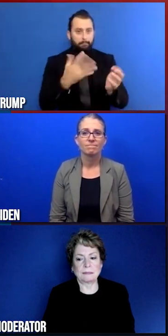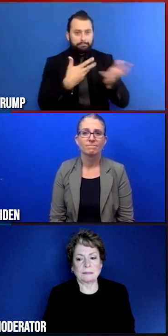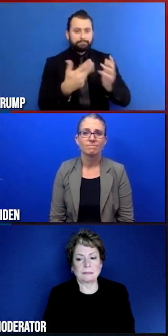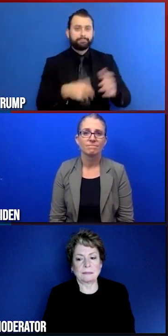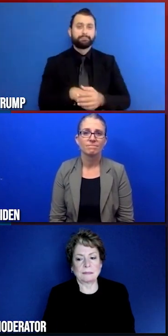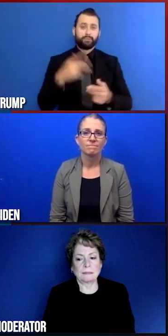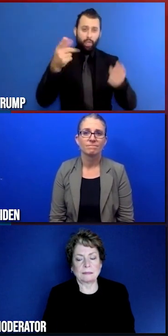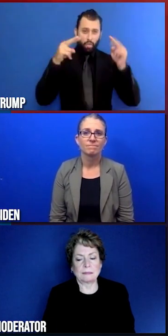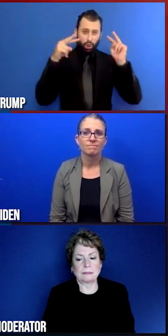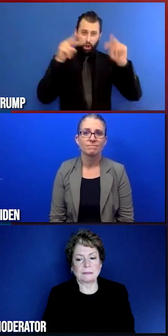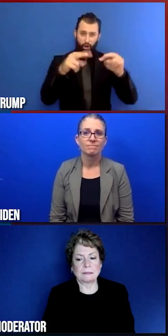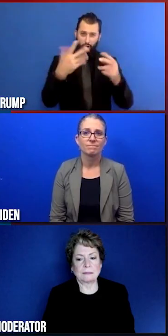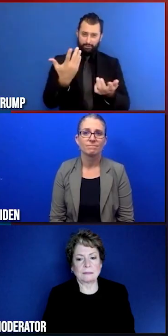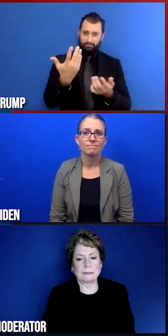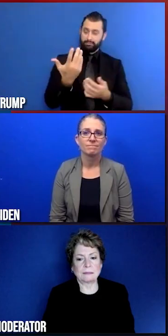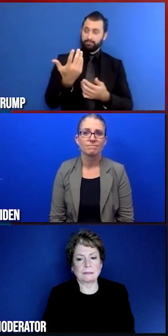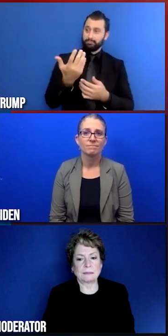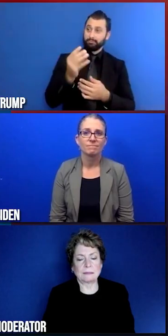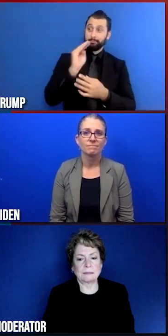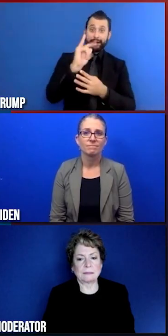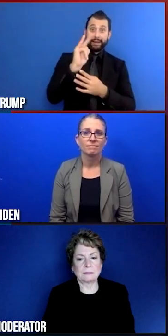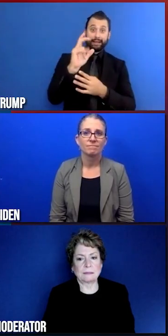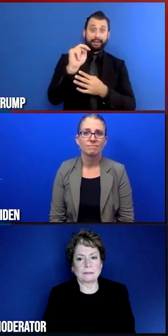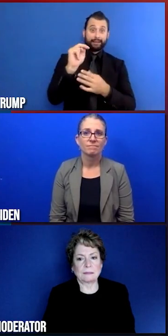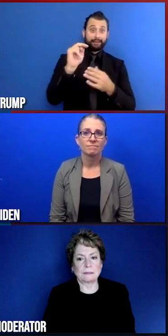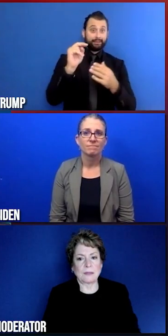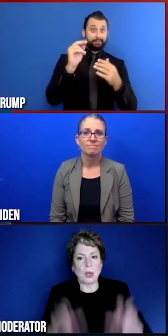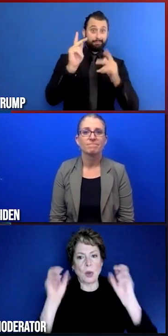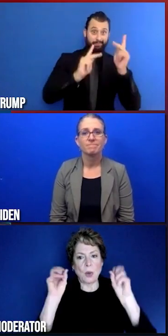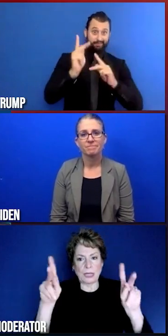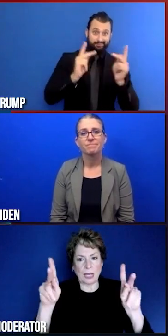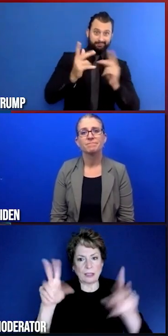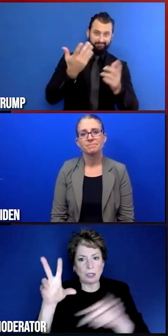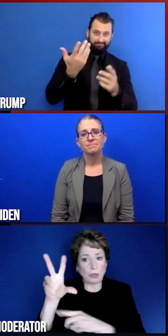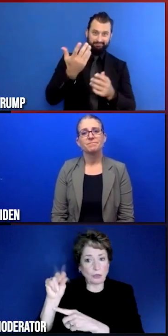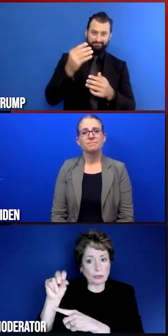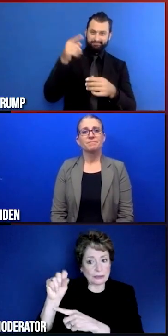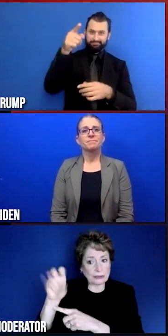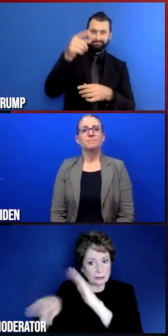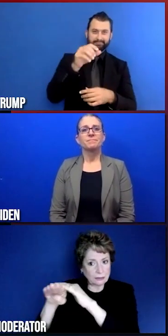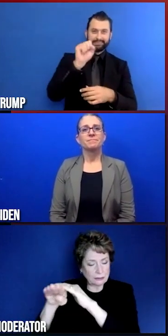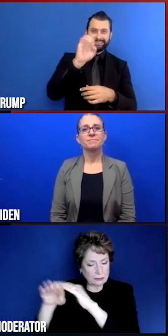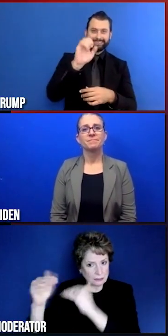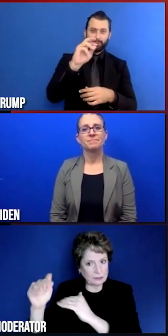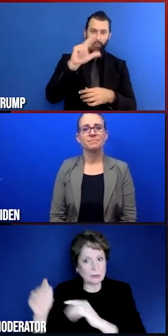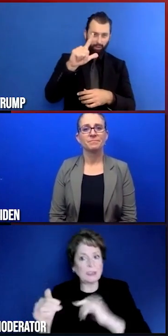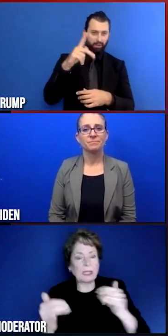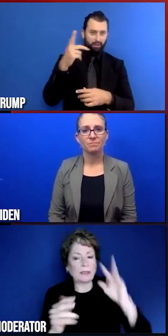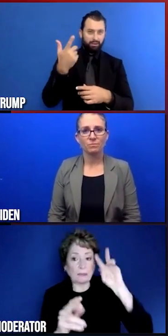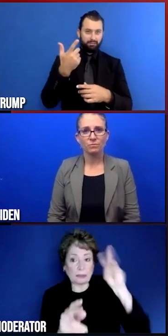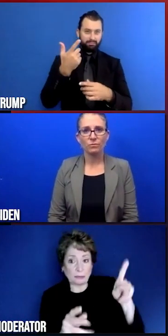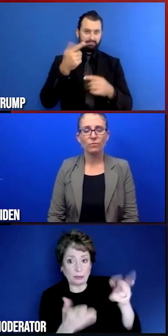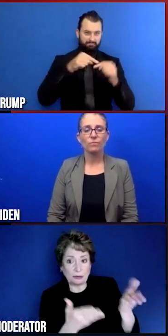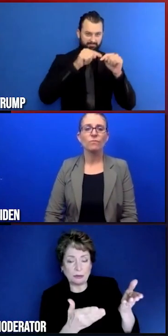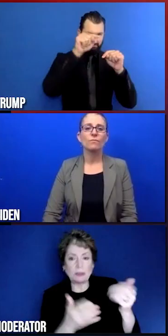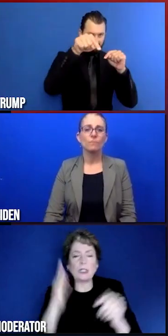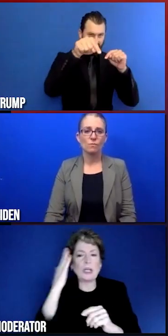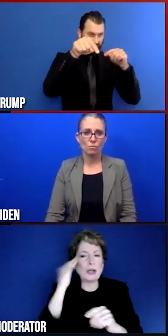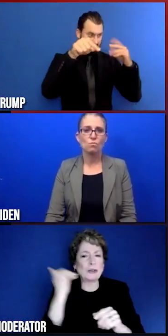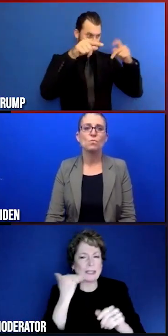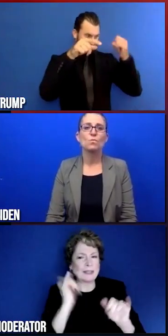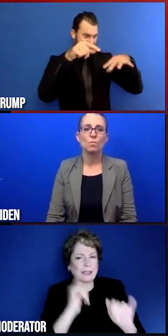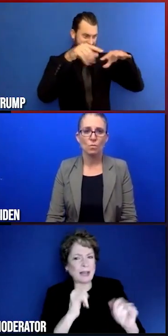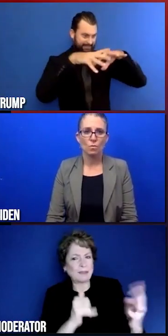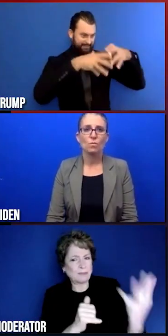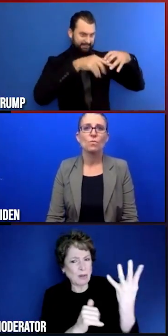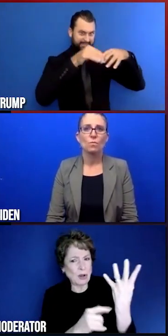right now. President we Trump, don't have that's a war, 30 and seconds. I have a good Thank relationship. you. Vice President Biden, to you. North Korea conducted 4 nuclear tests under the Obama administration.